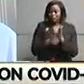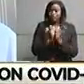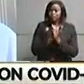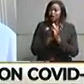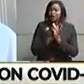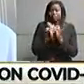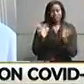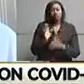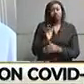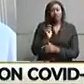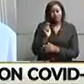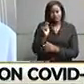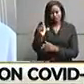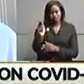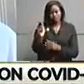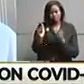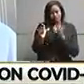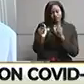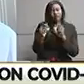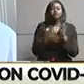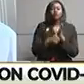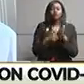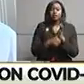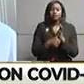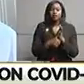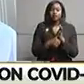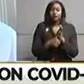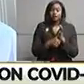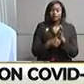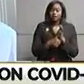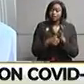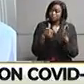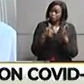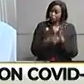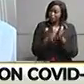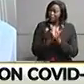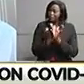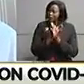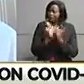transport. It is still a problem. It is the only problem I'm still